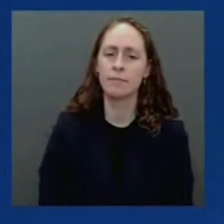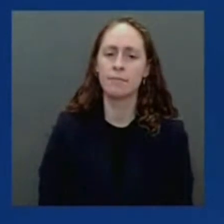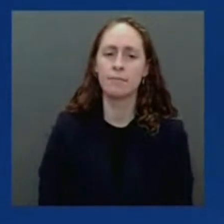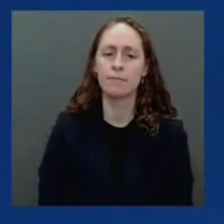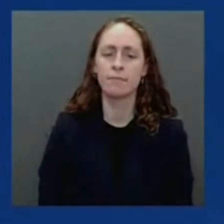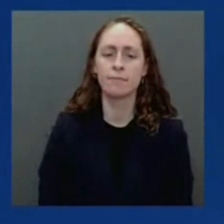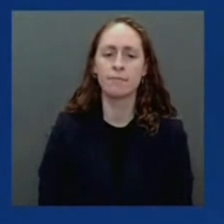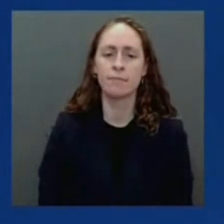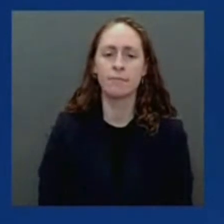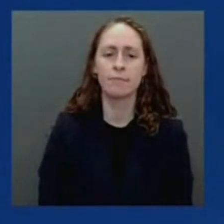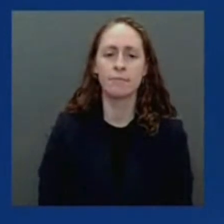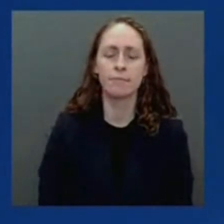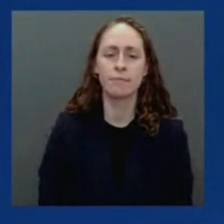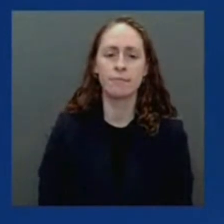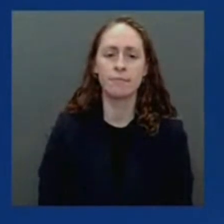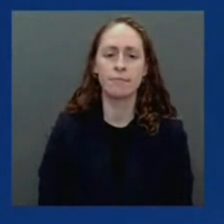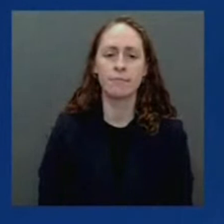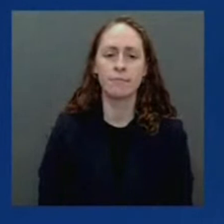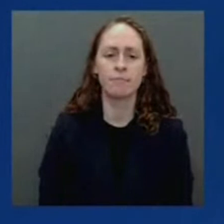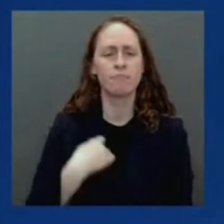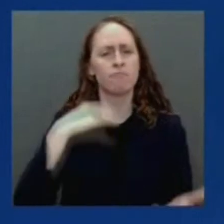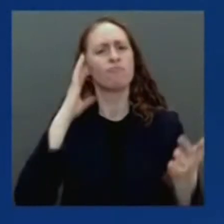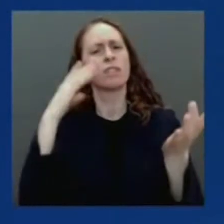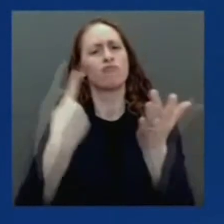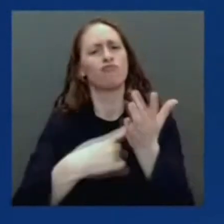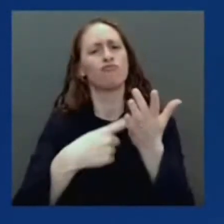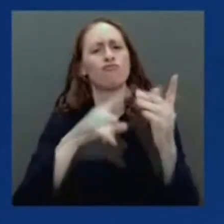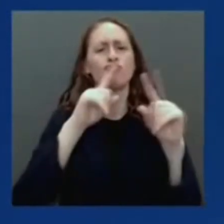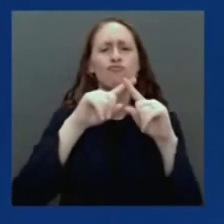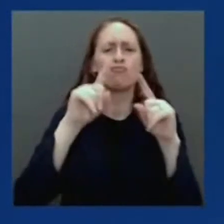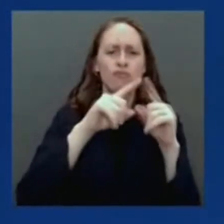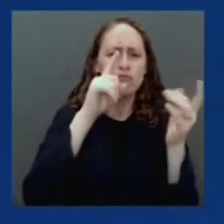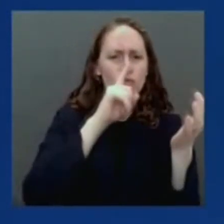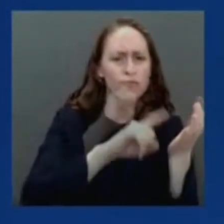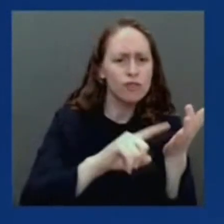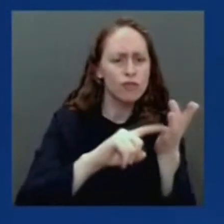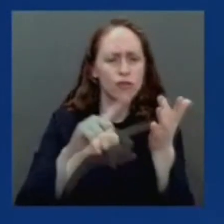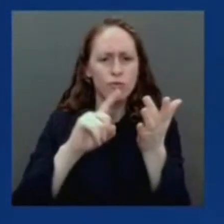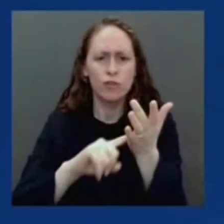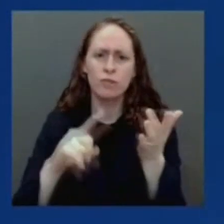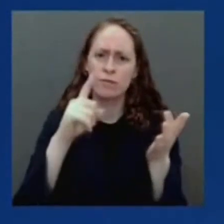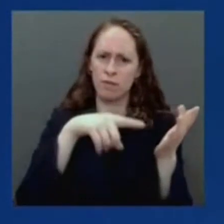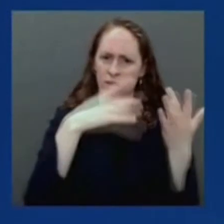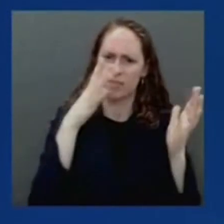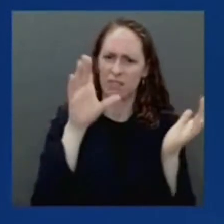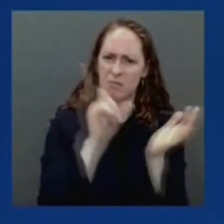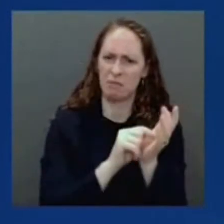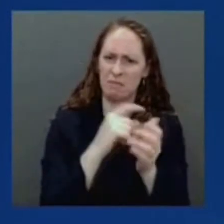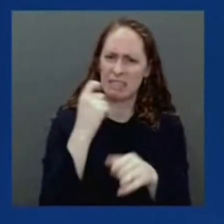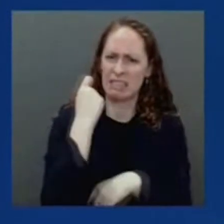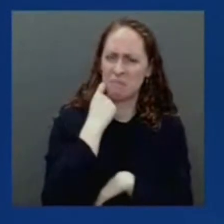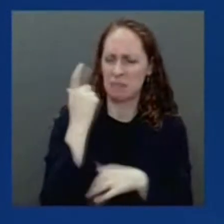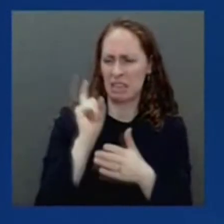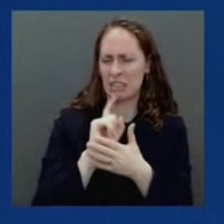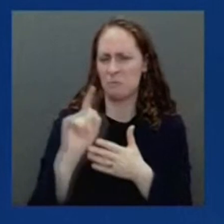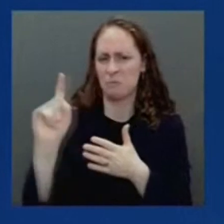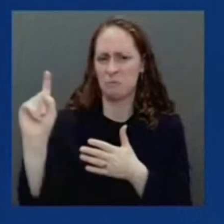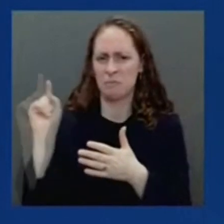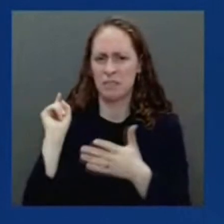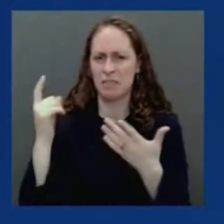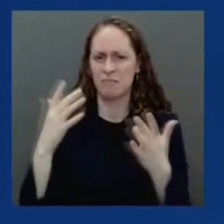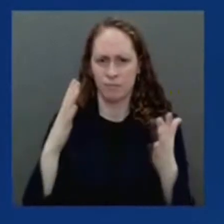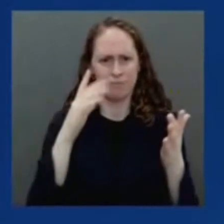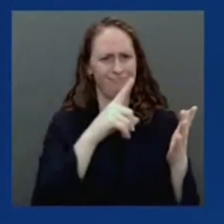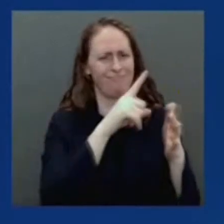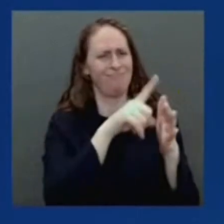published just a week and a half ago in the American Journal of Epidemiology, which is a prospective cohort study